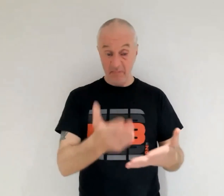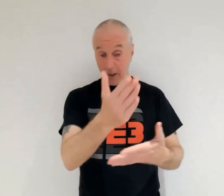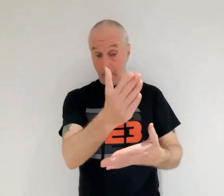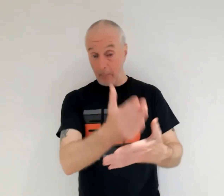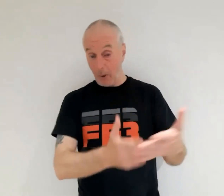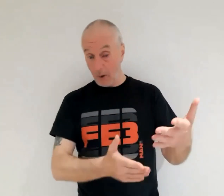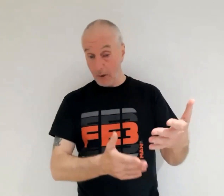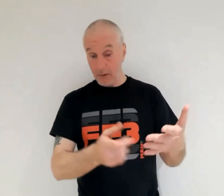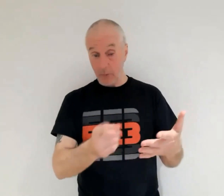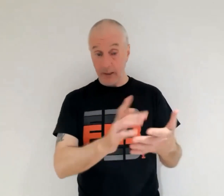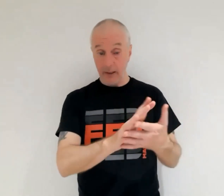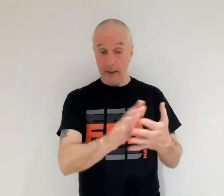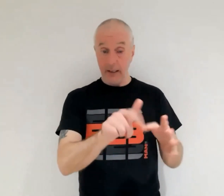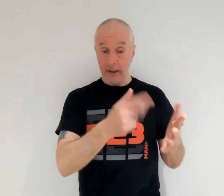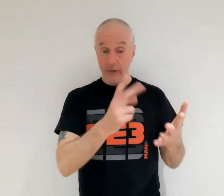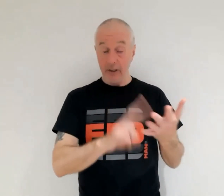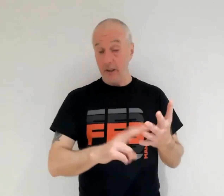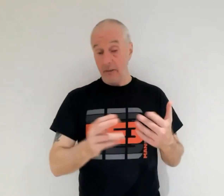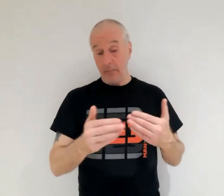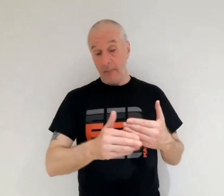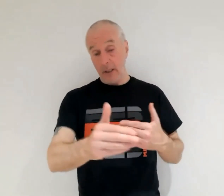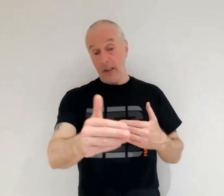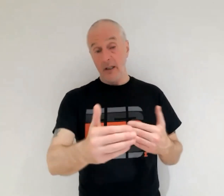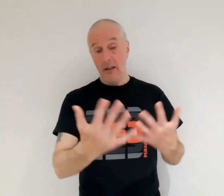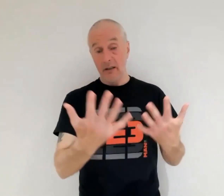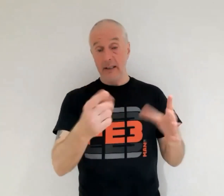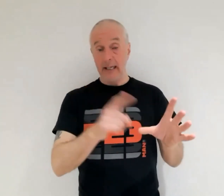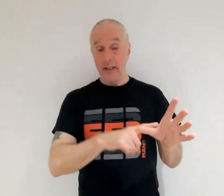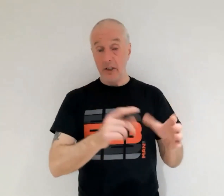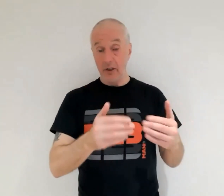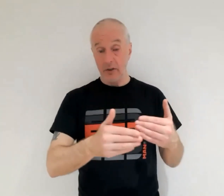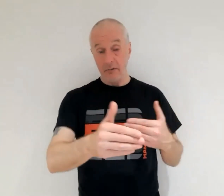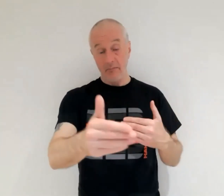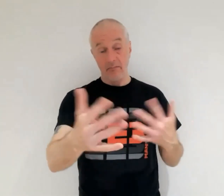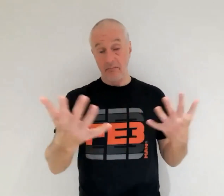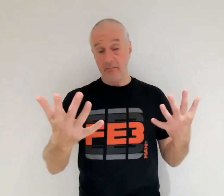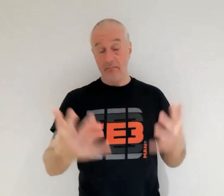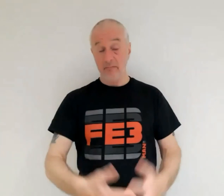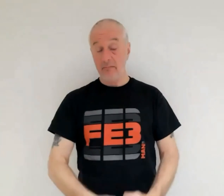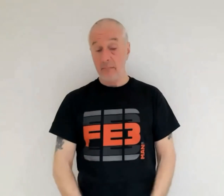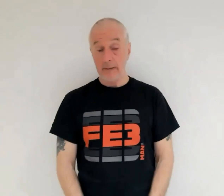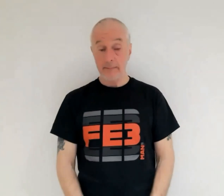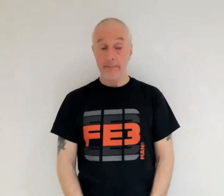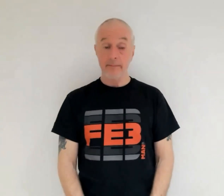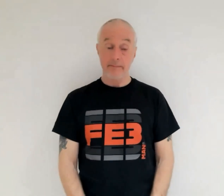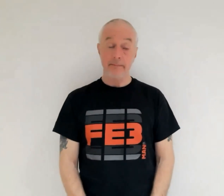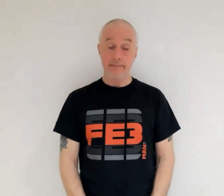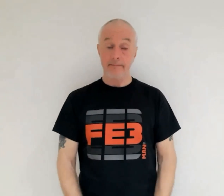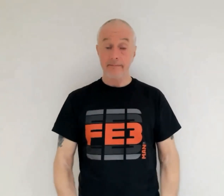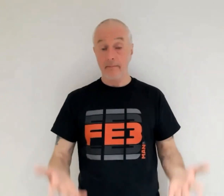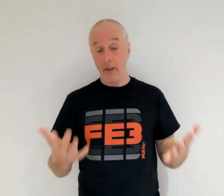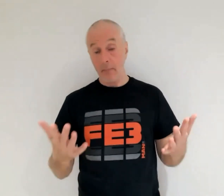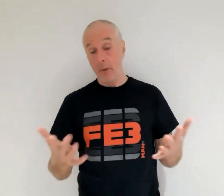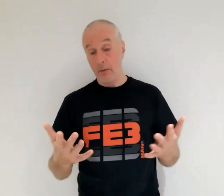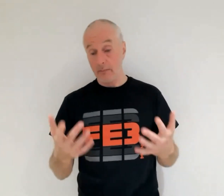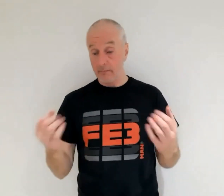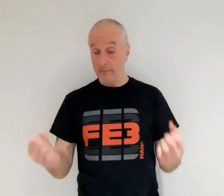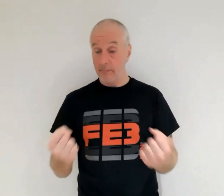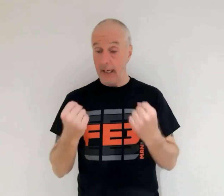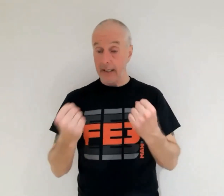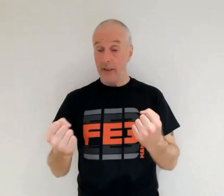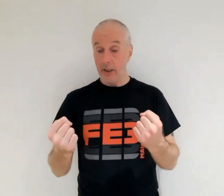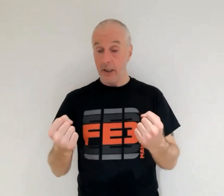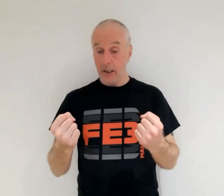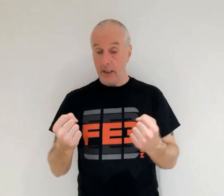is going to take at least a decade to be able to build out that capacity. We're talking energy